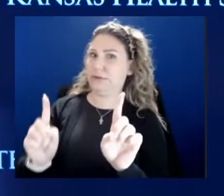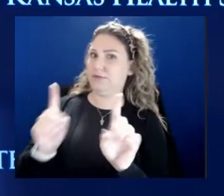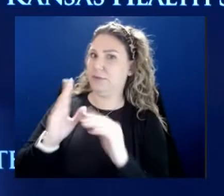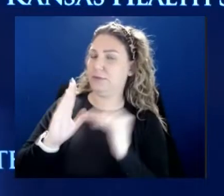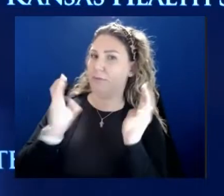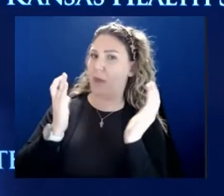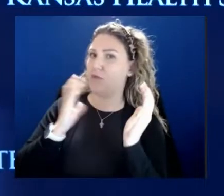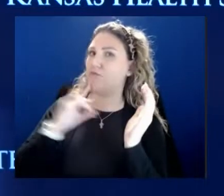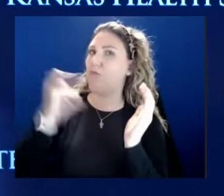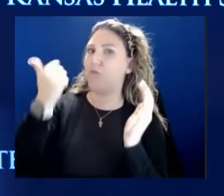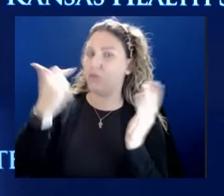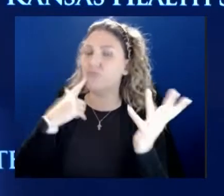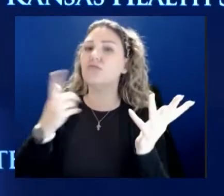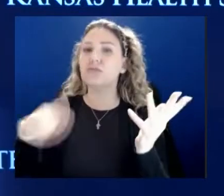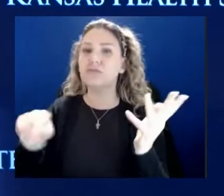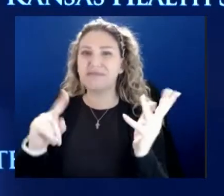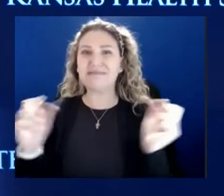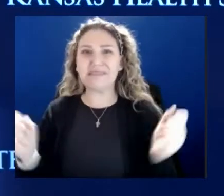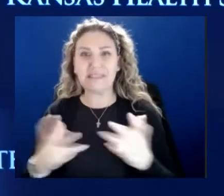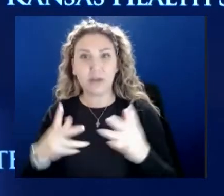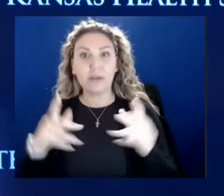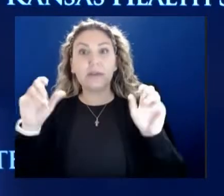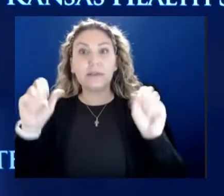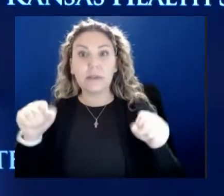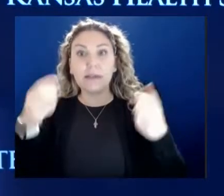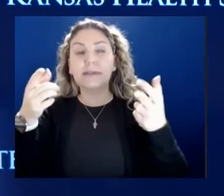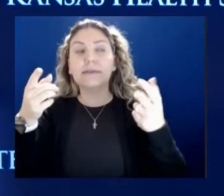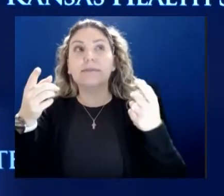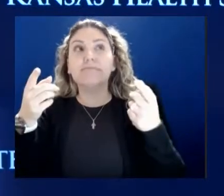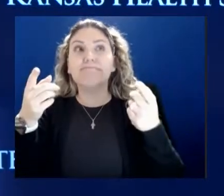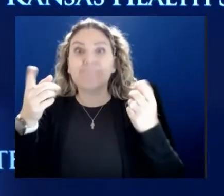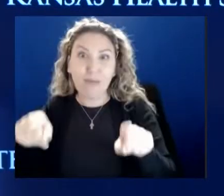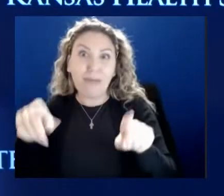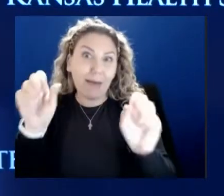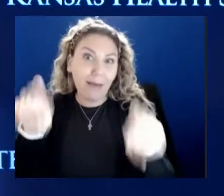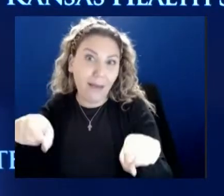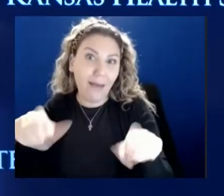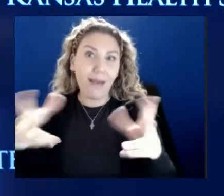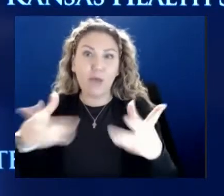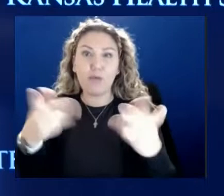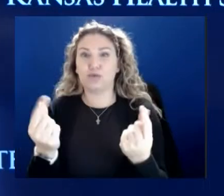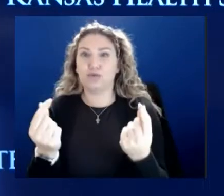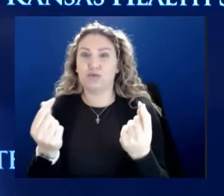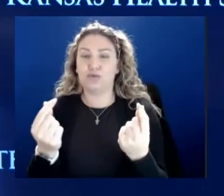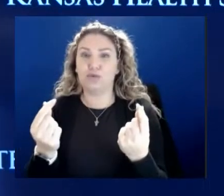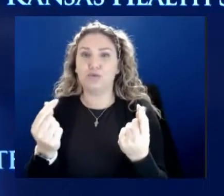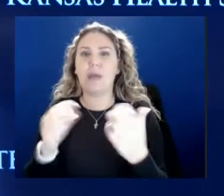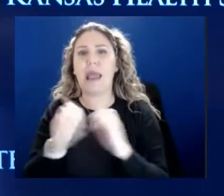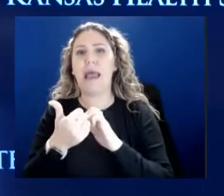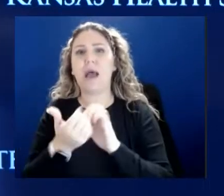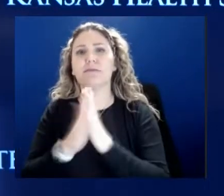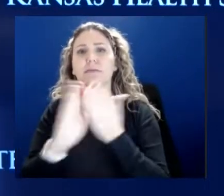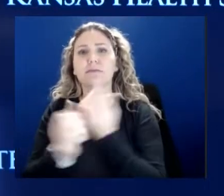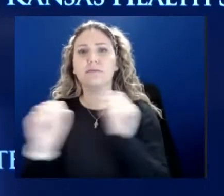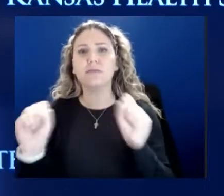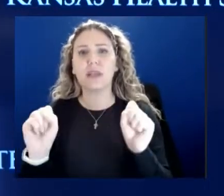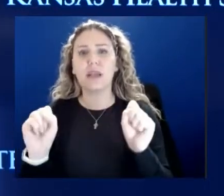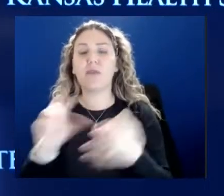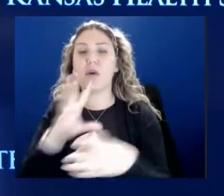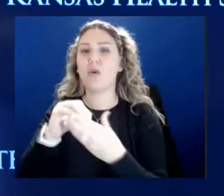those things could happen. And what will we do to be safe? Incorporating, again, what your schools are going to do. But